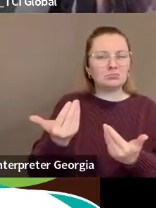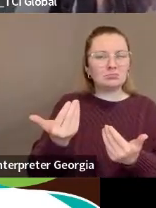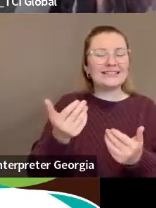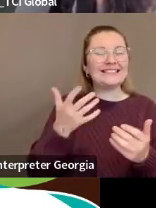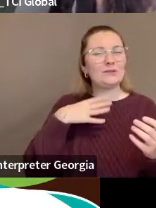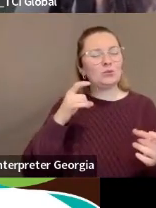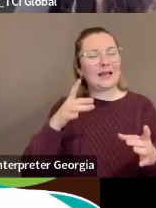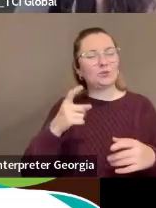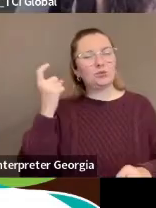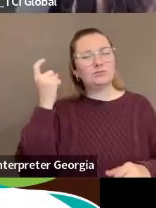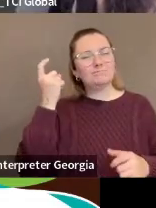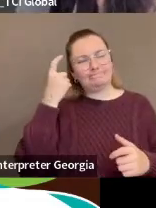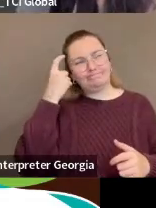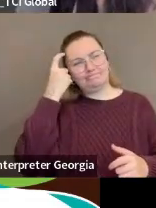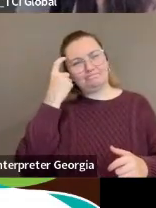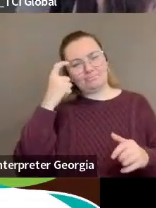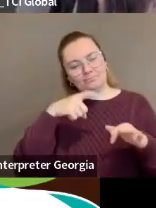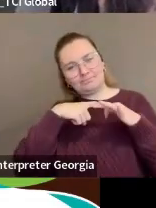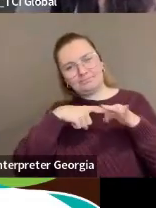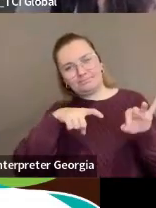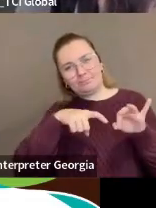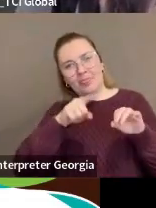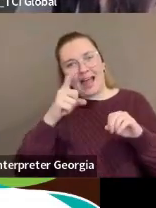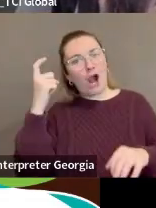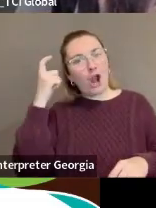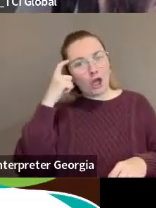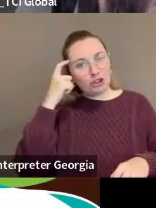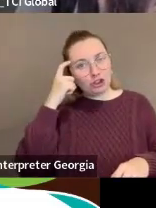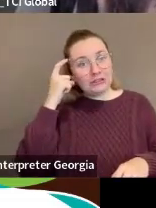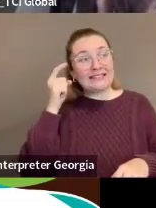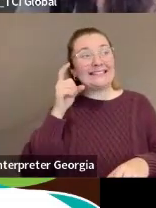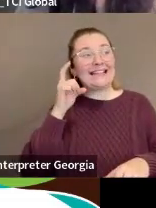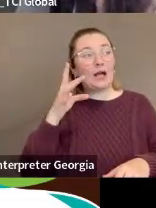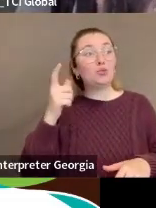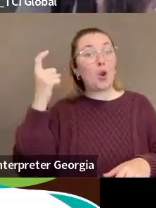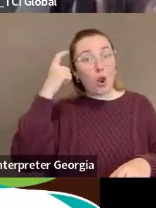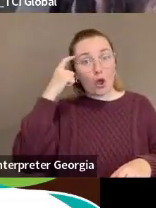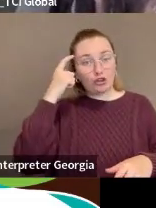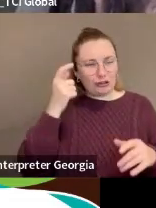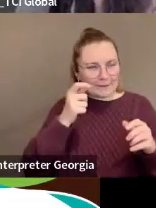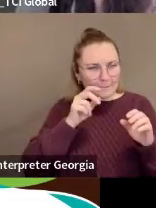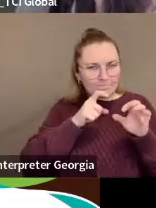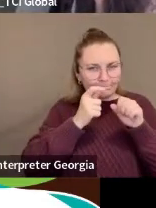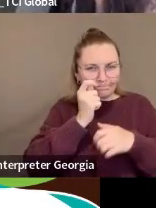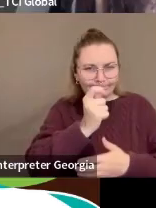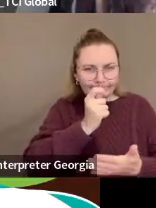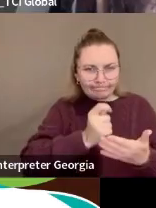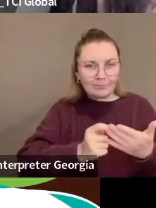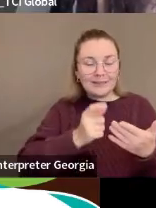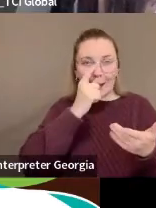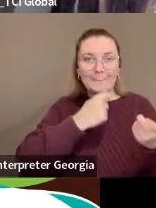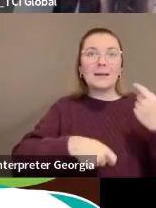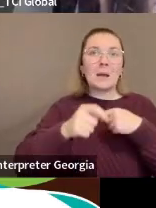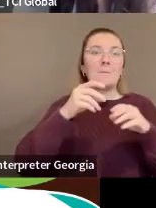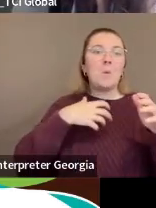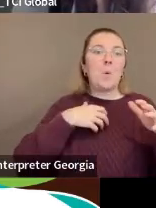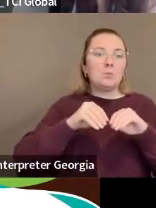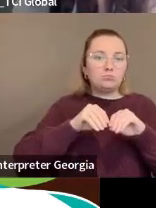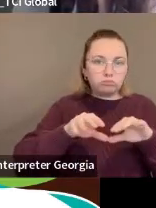questioning that logic, I think that is when deinstitutionalization can truly, truly gain the momentum that it